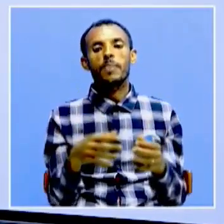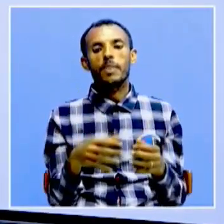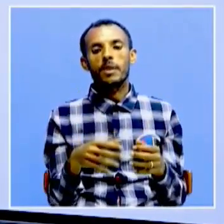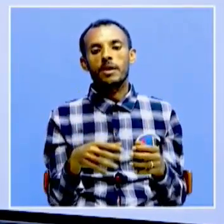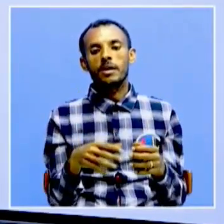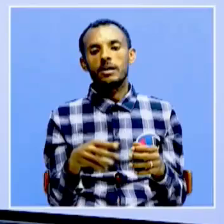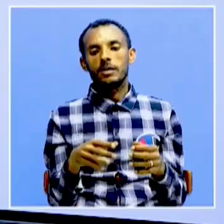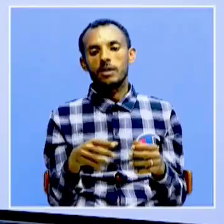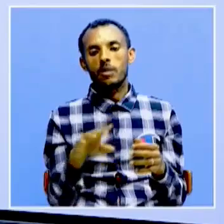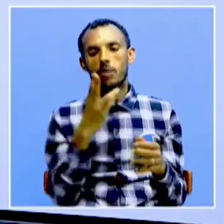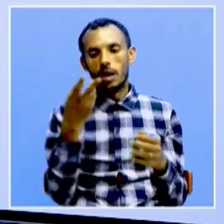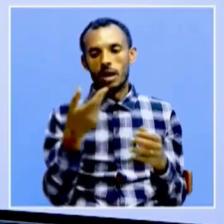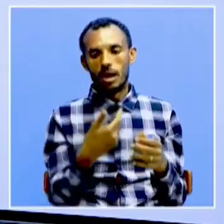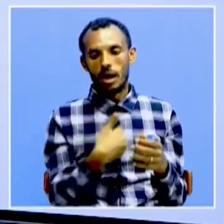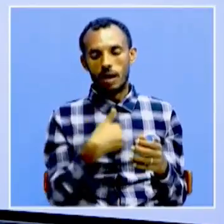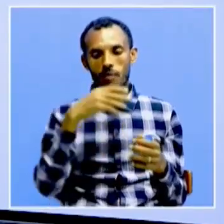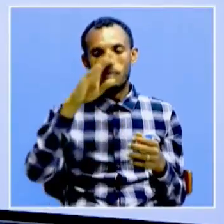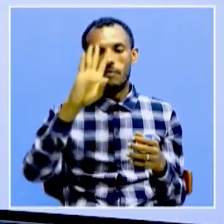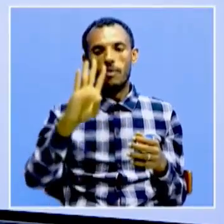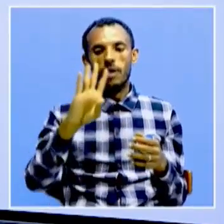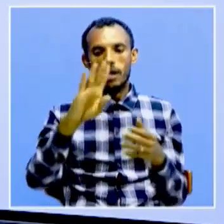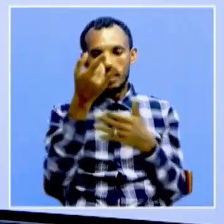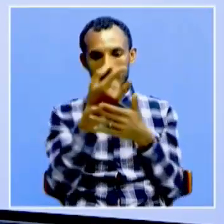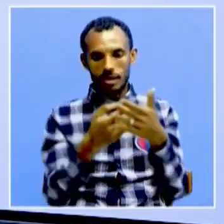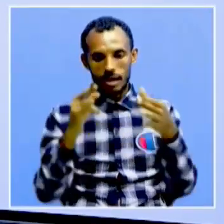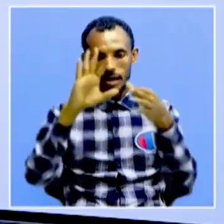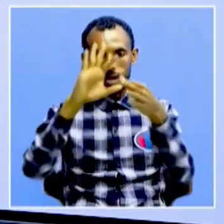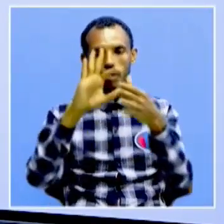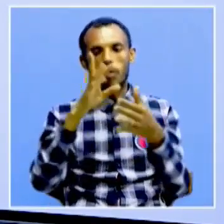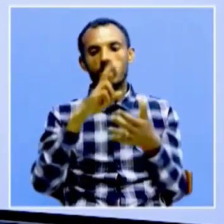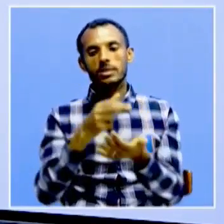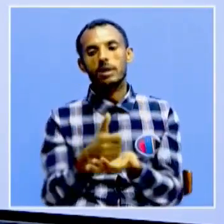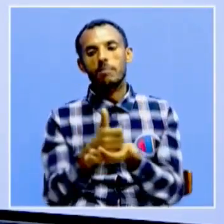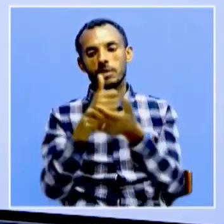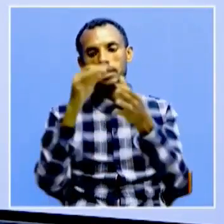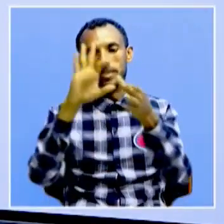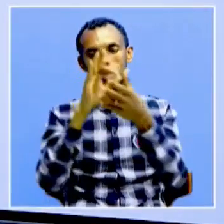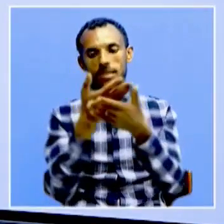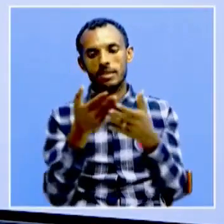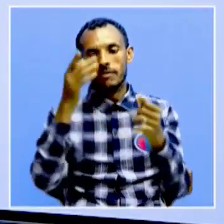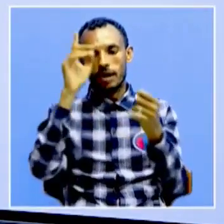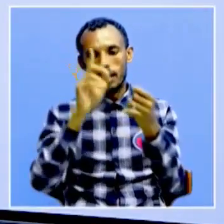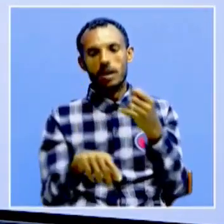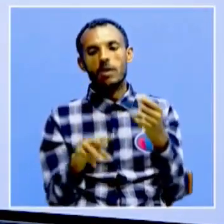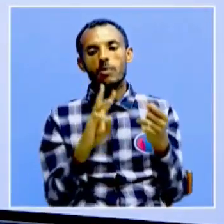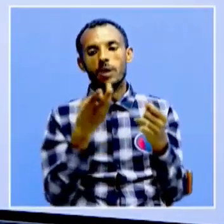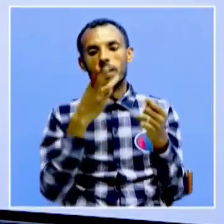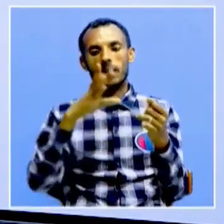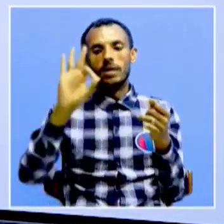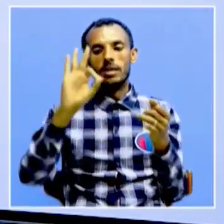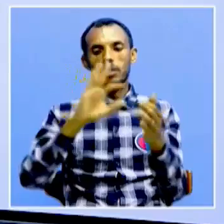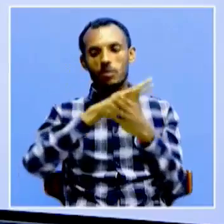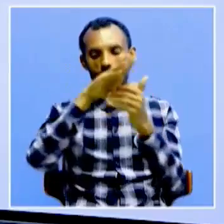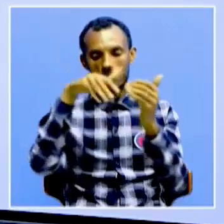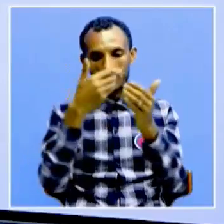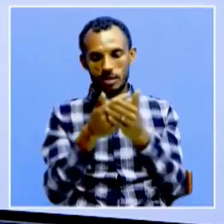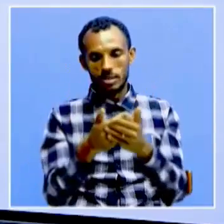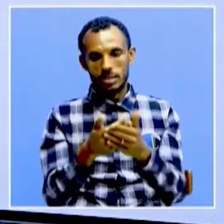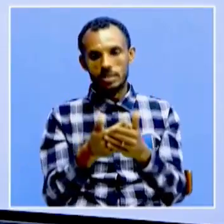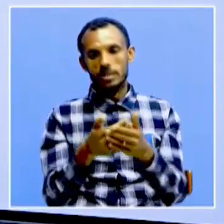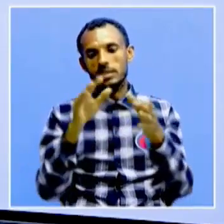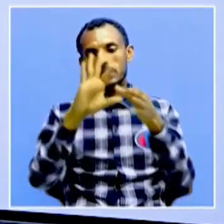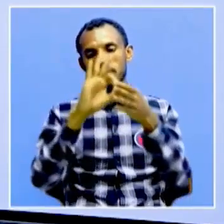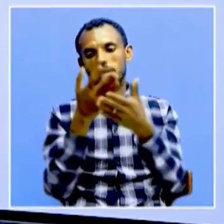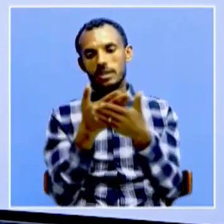right? So we have 4 detailing or supporting sentences, and finally I come up to strength with what